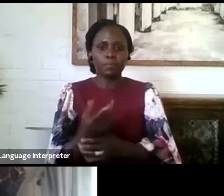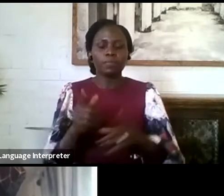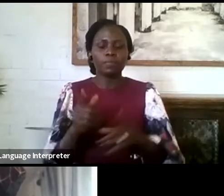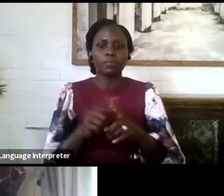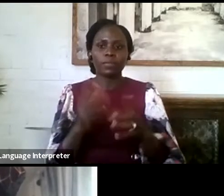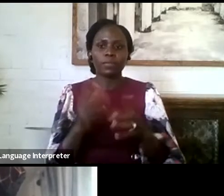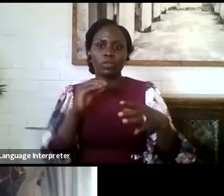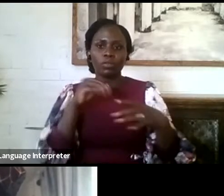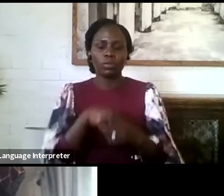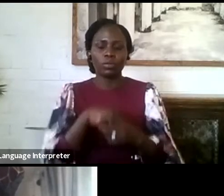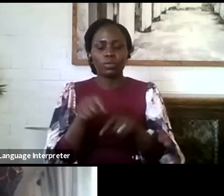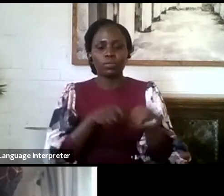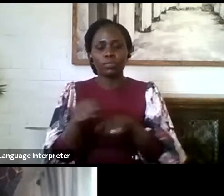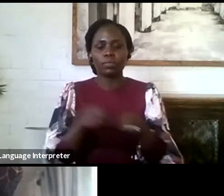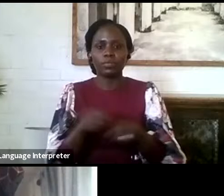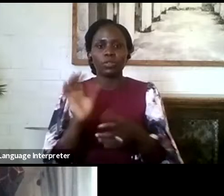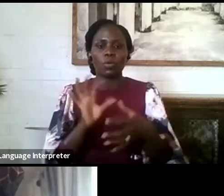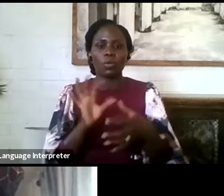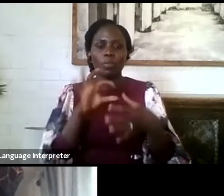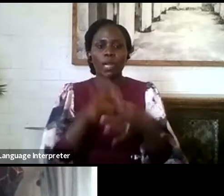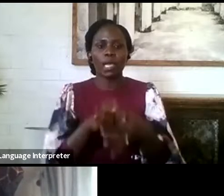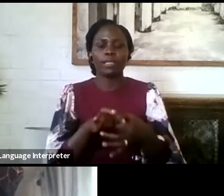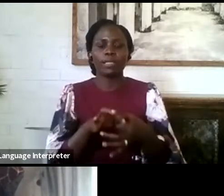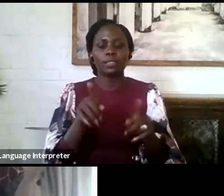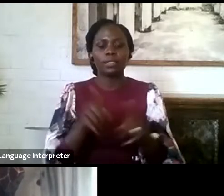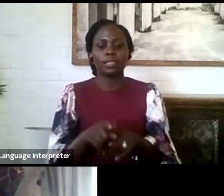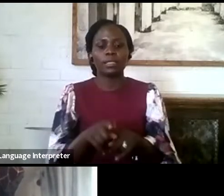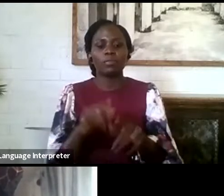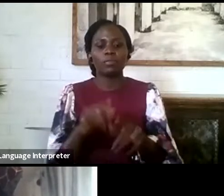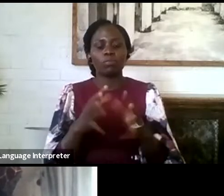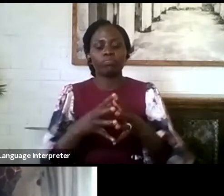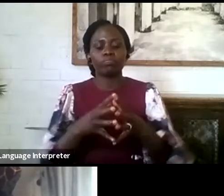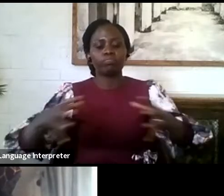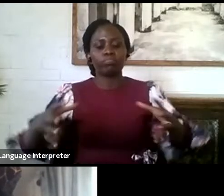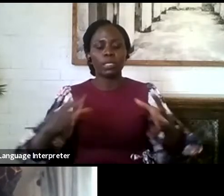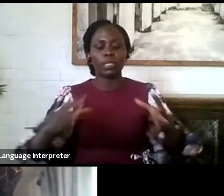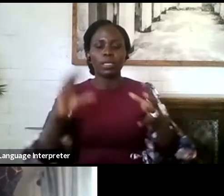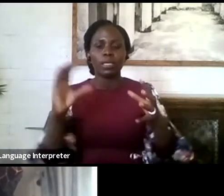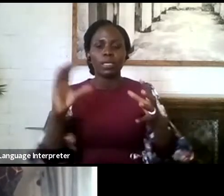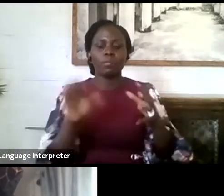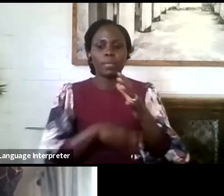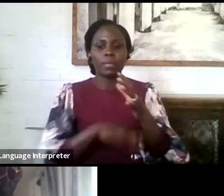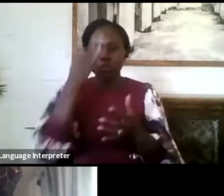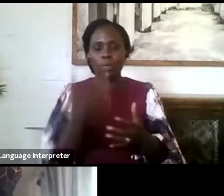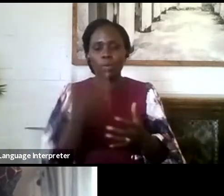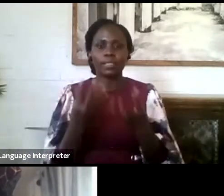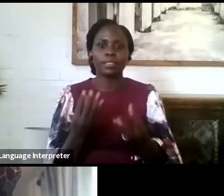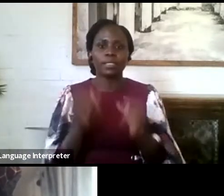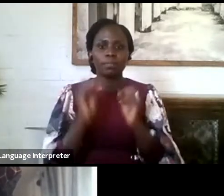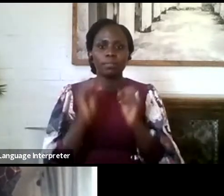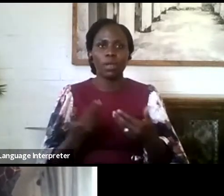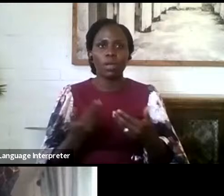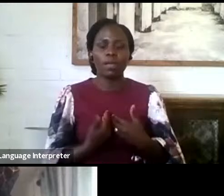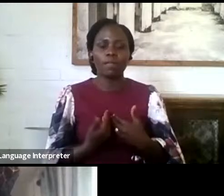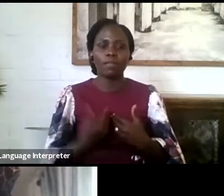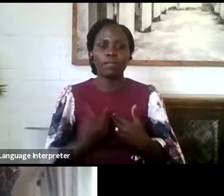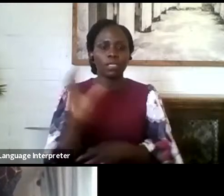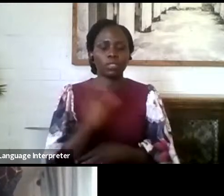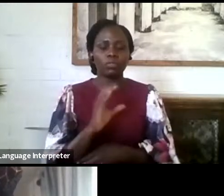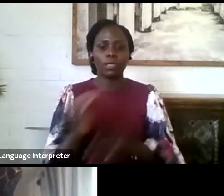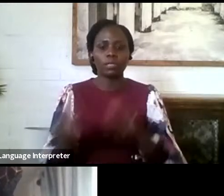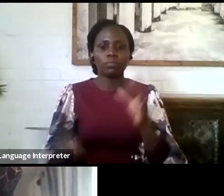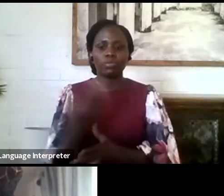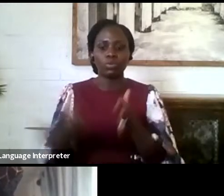compliance and widen their customer base because it makes it easy to onboard customers and generate new markets. Because if we have an